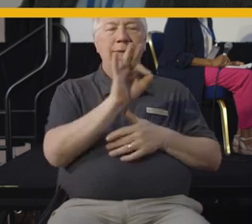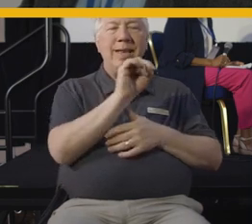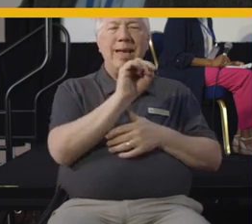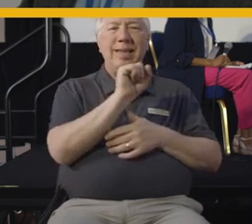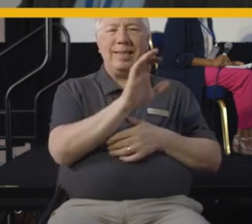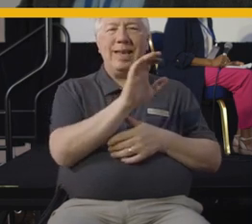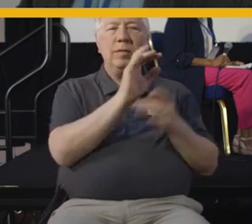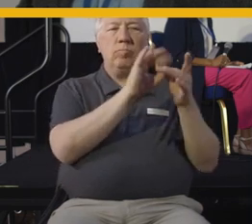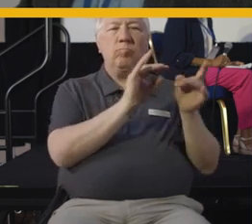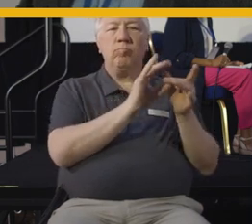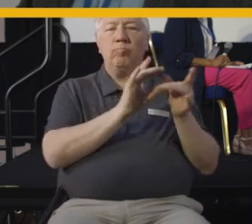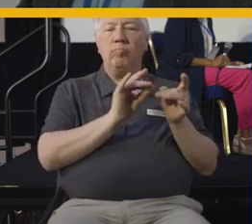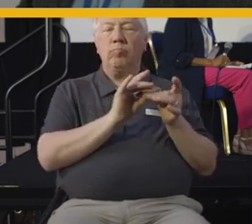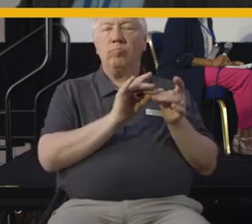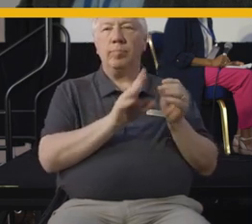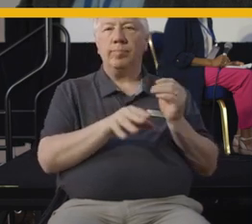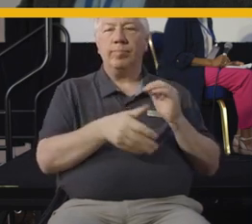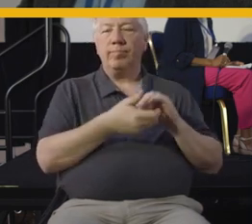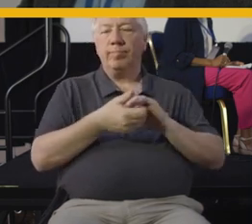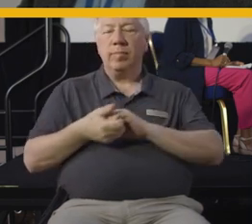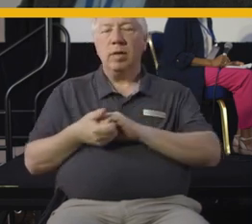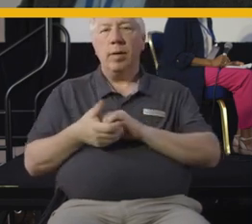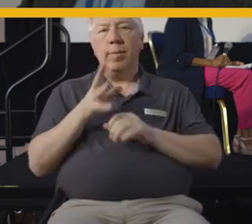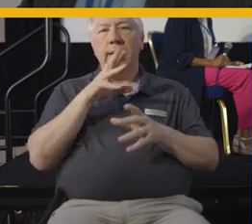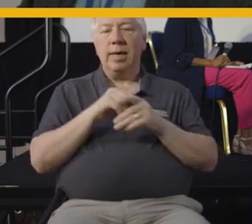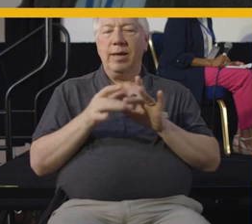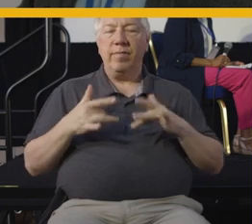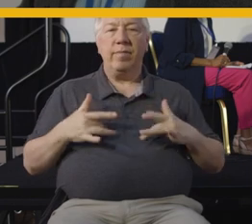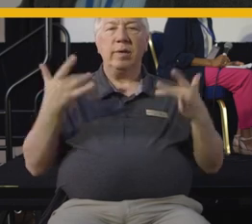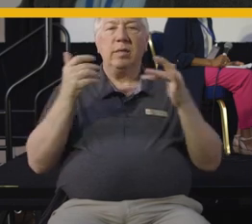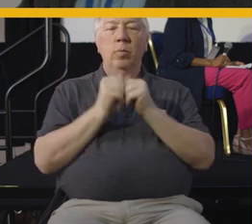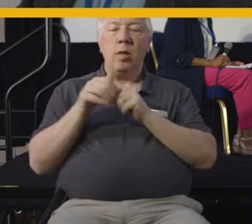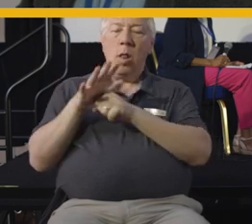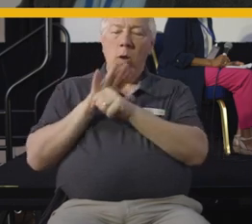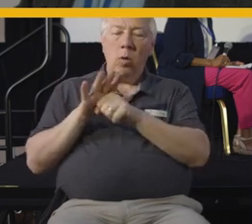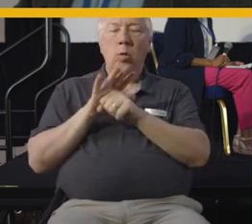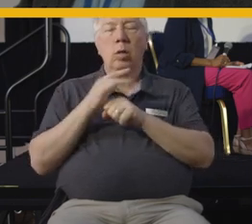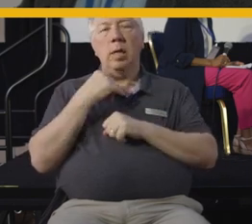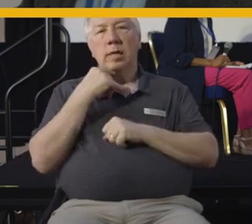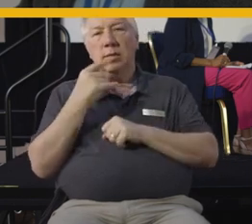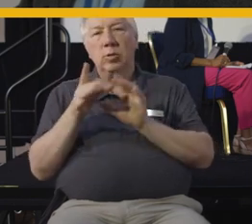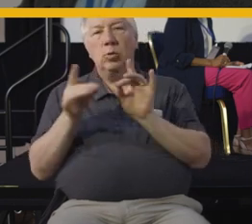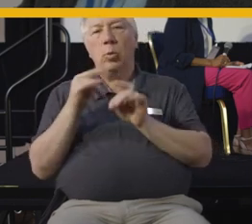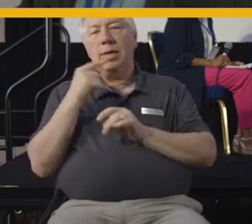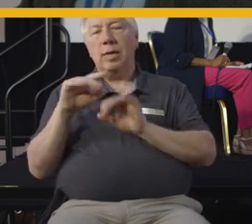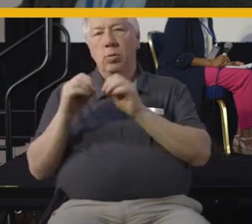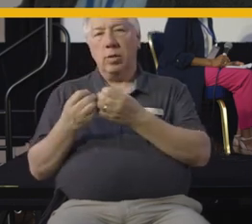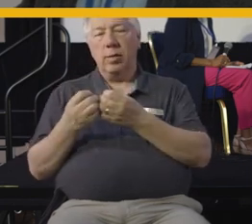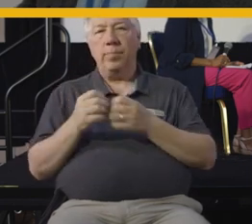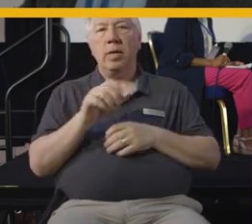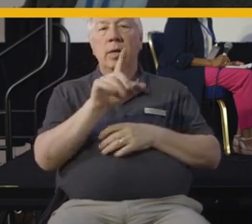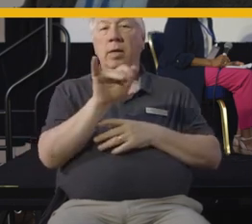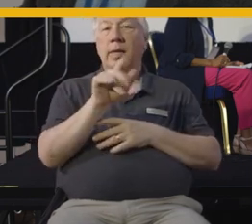stories that were kind of complemented by engagement events with local storytelling organizations. So it was fun. Linda